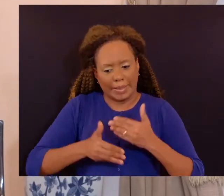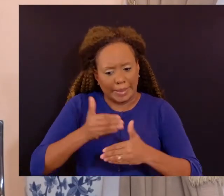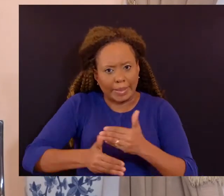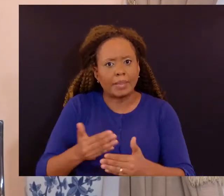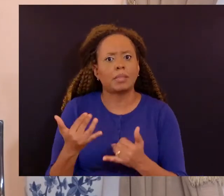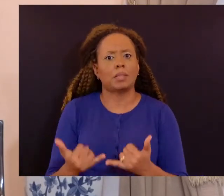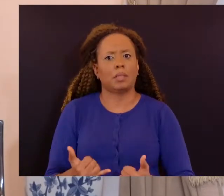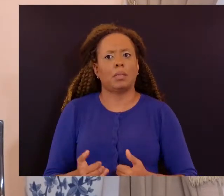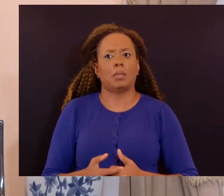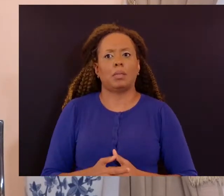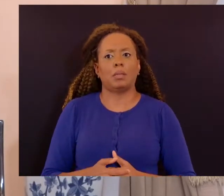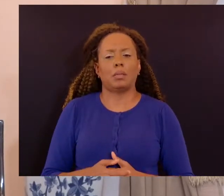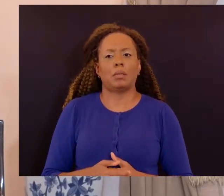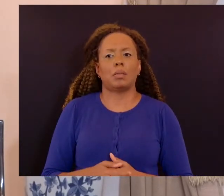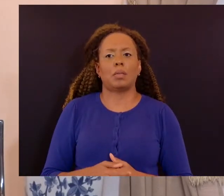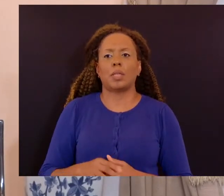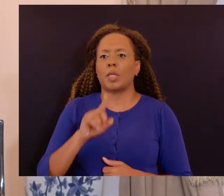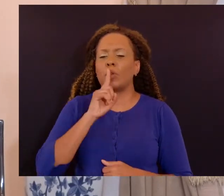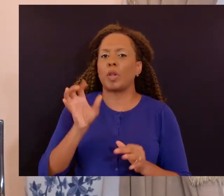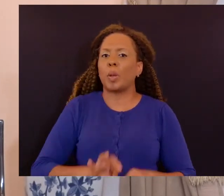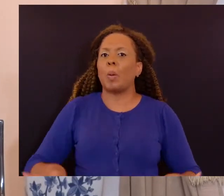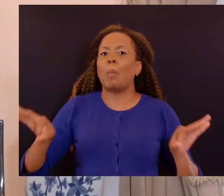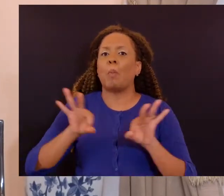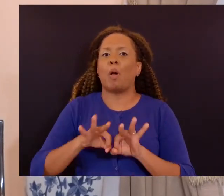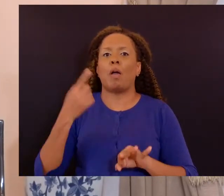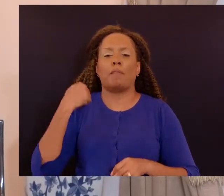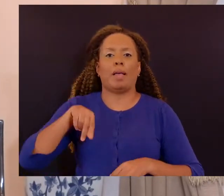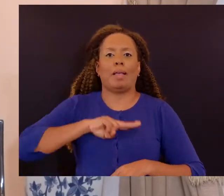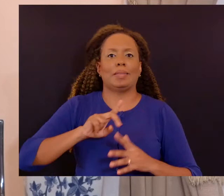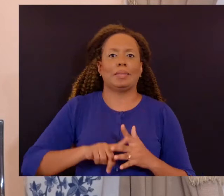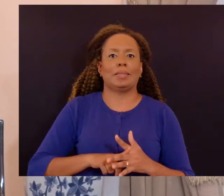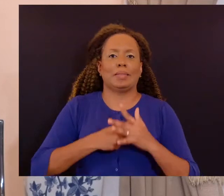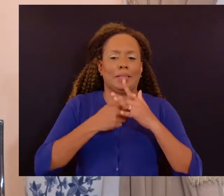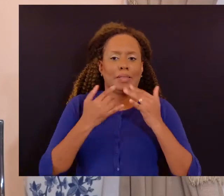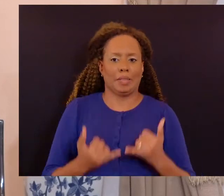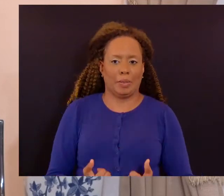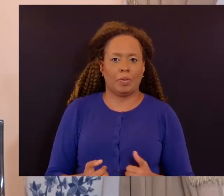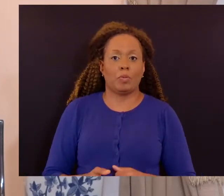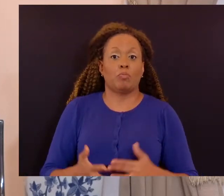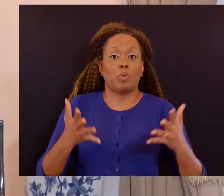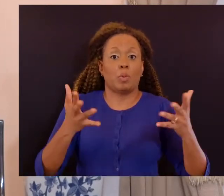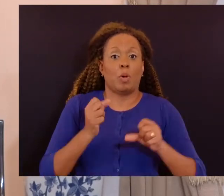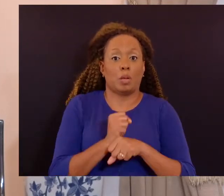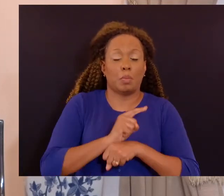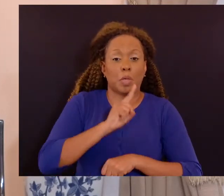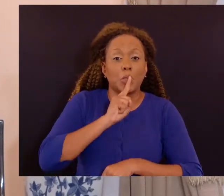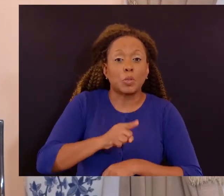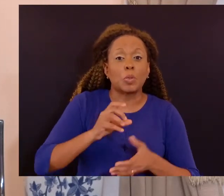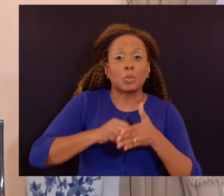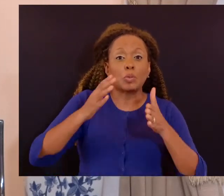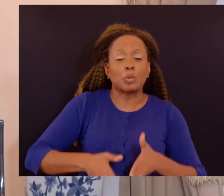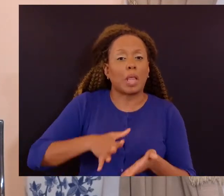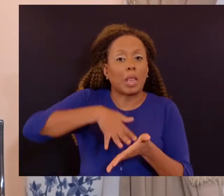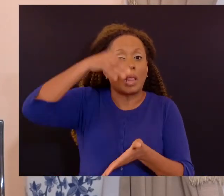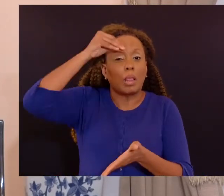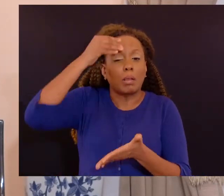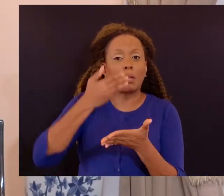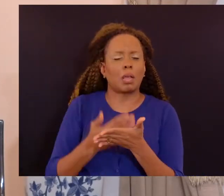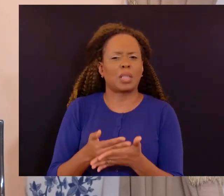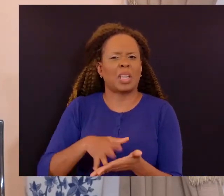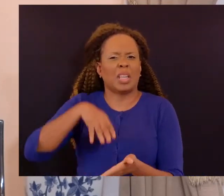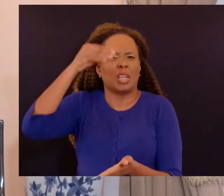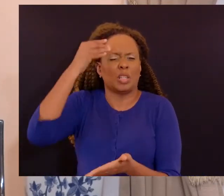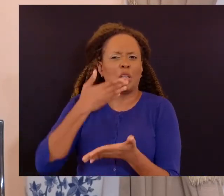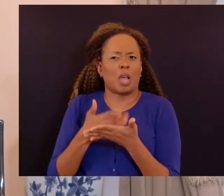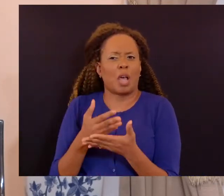by maintaining something which really is not relevant to our students, then I think that we can get this process out